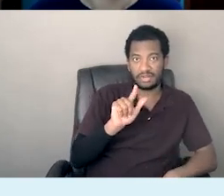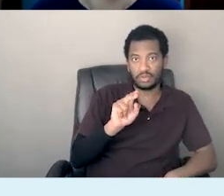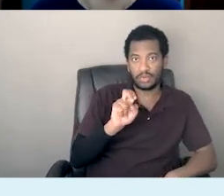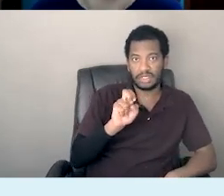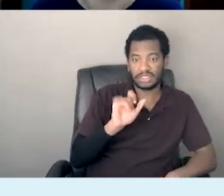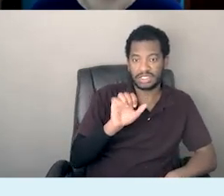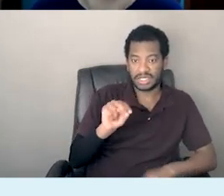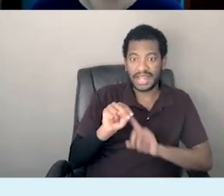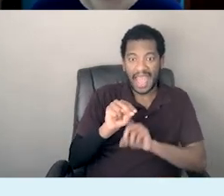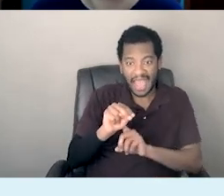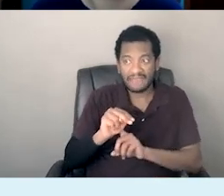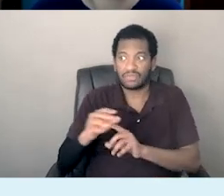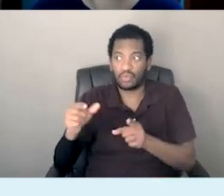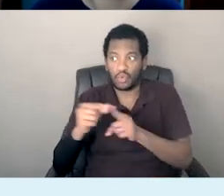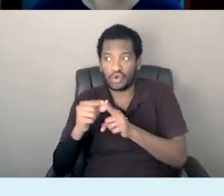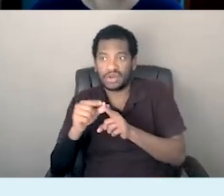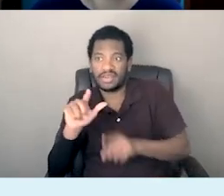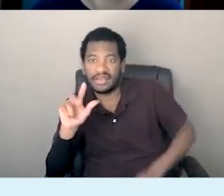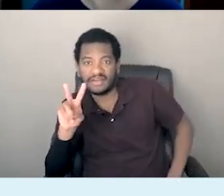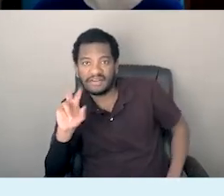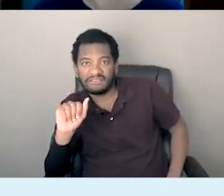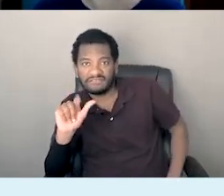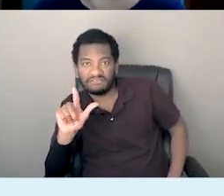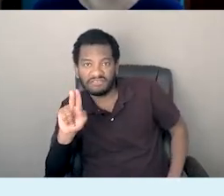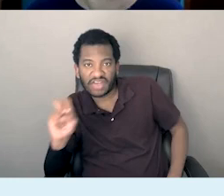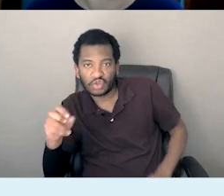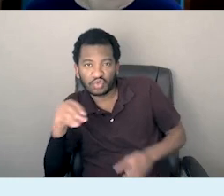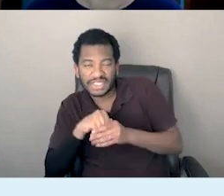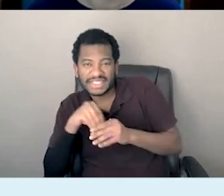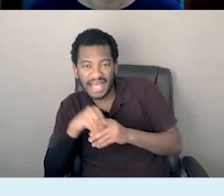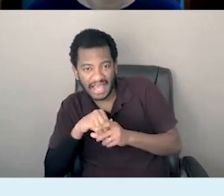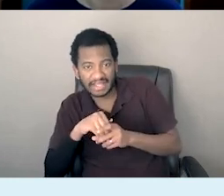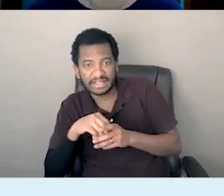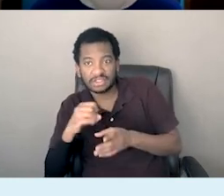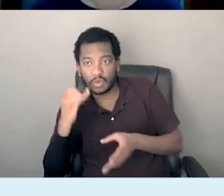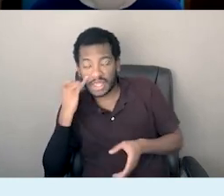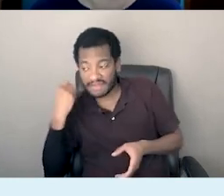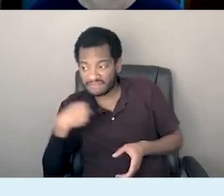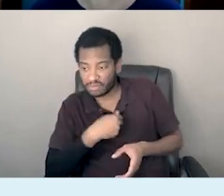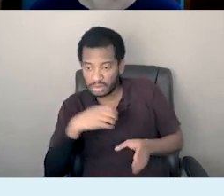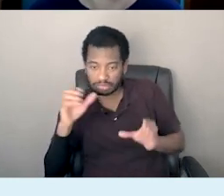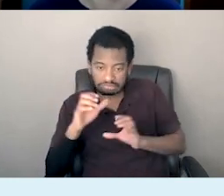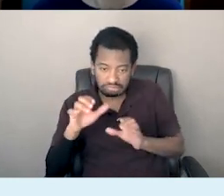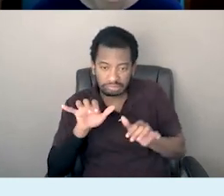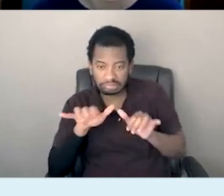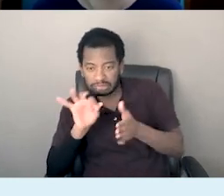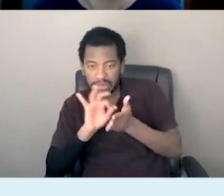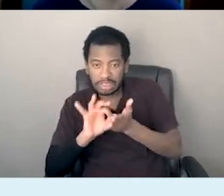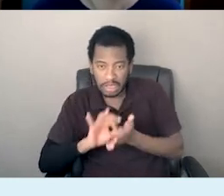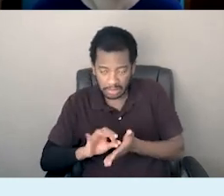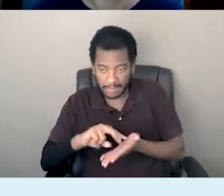we're counting, what we are measuring. And so then we end up designing programs and processes around